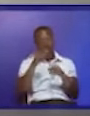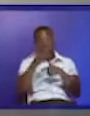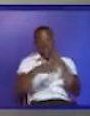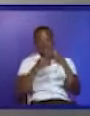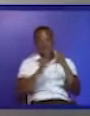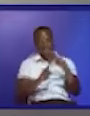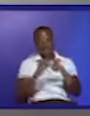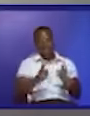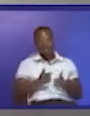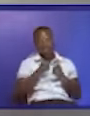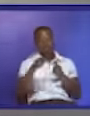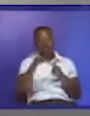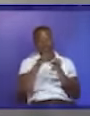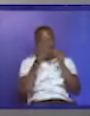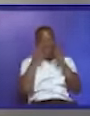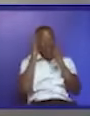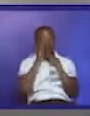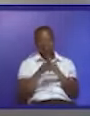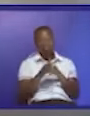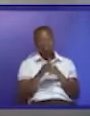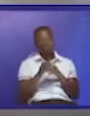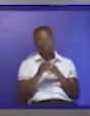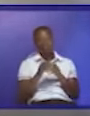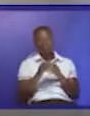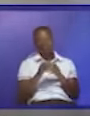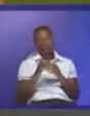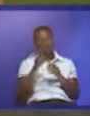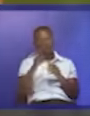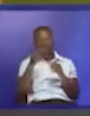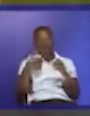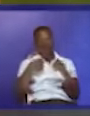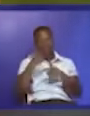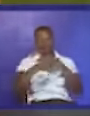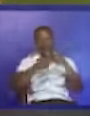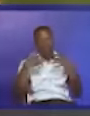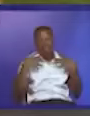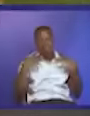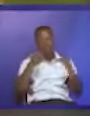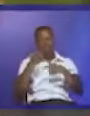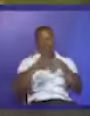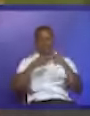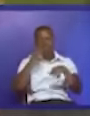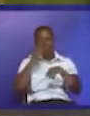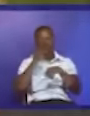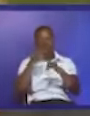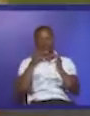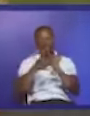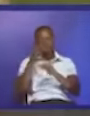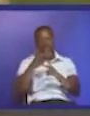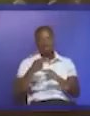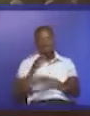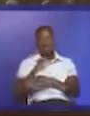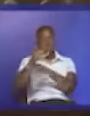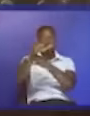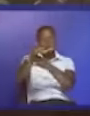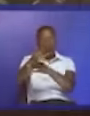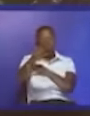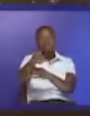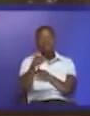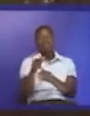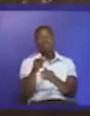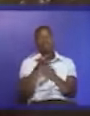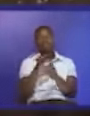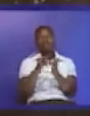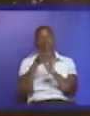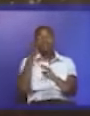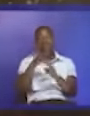you. A very strange healing grace. I stretch my hands over you right now. In the name of Jesus, take that